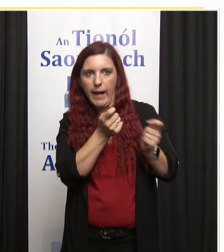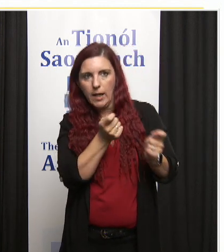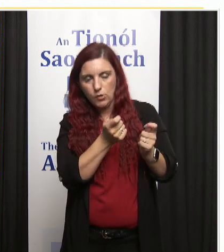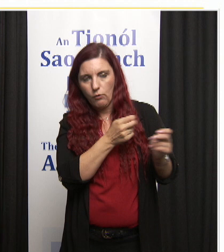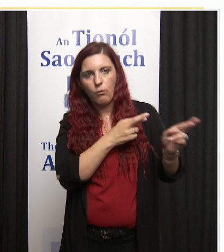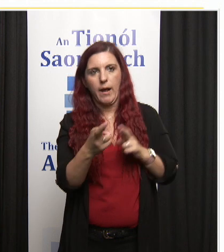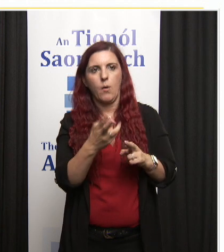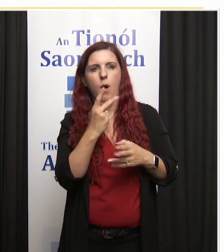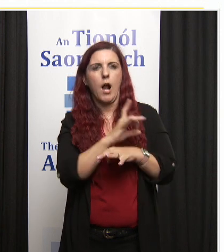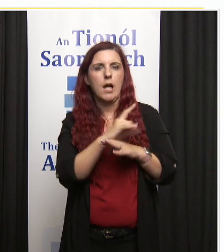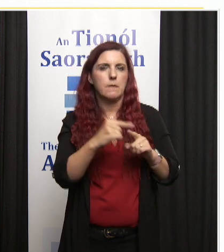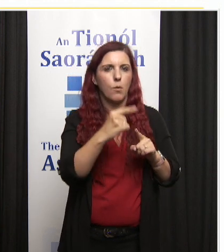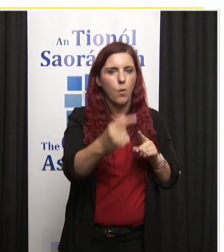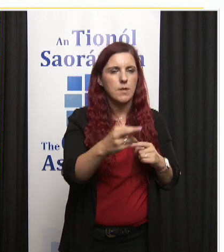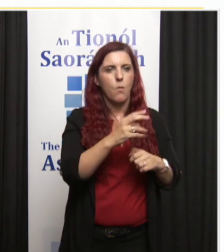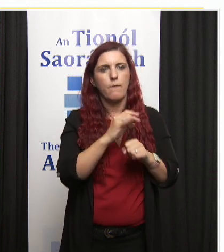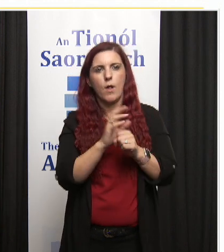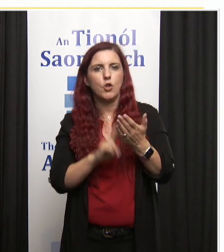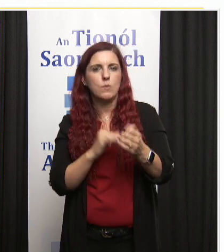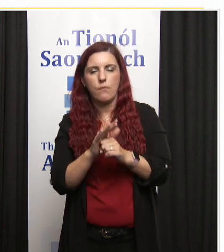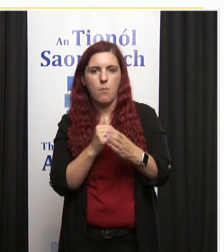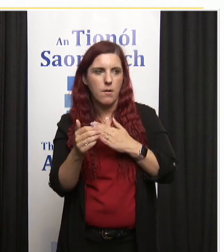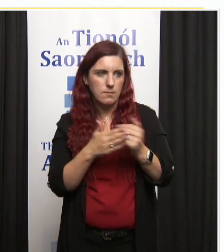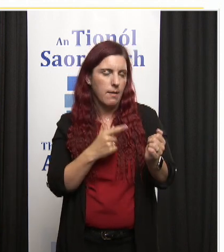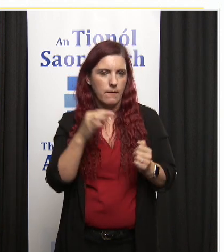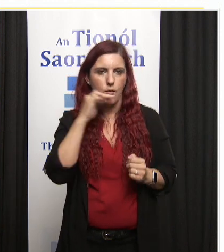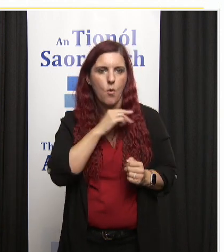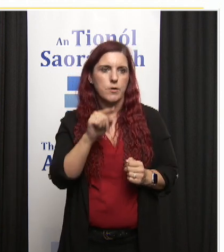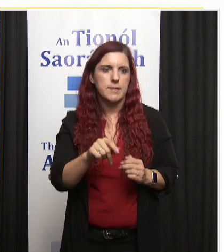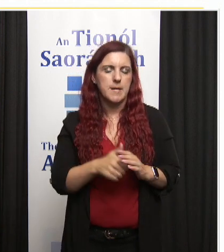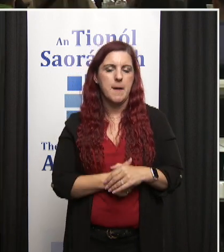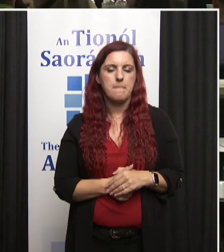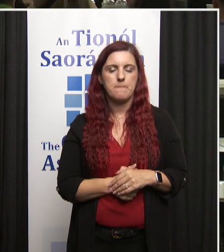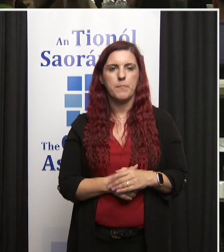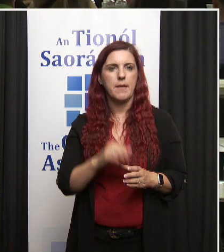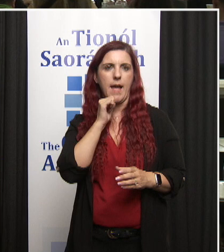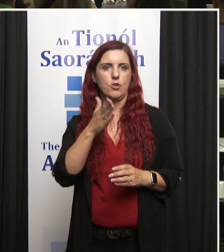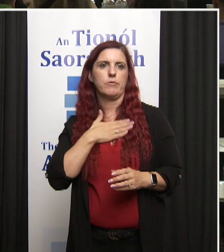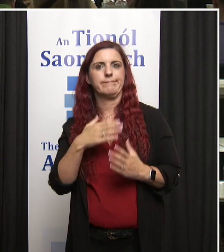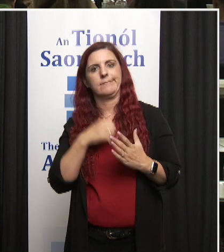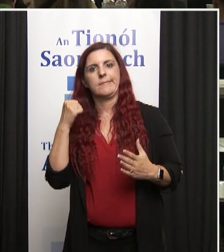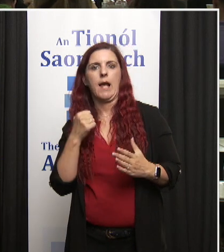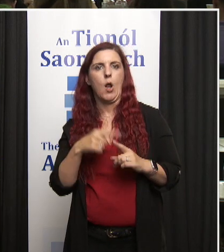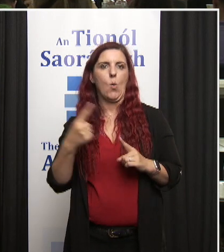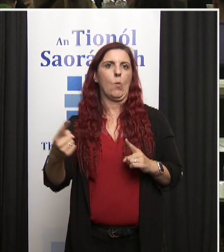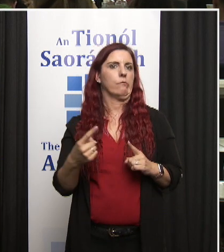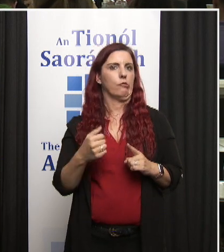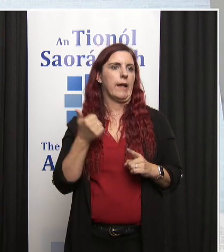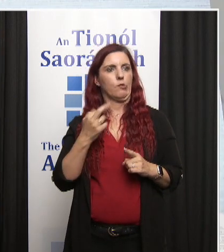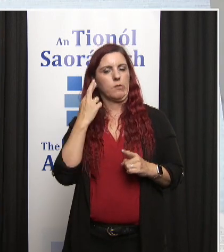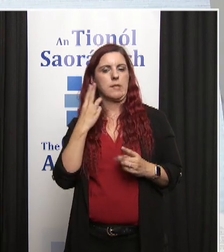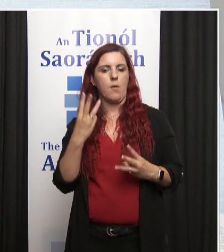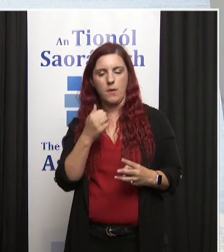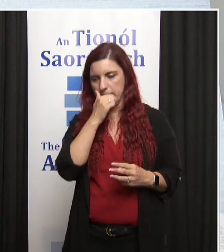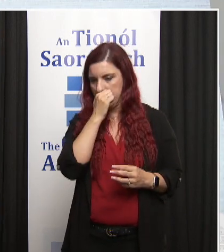to what type of loans, what they were for, and that was very important, that they couldn't just take out loans